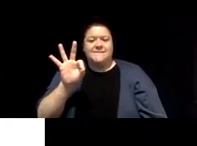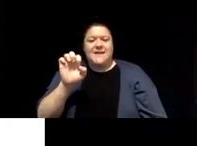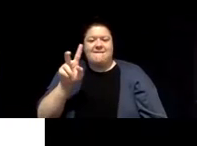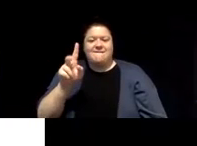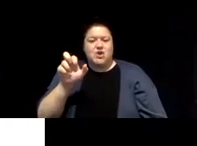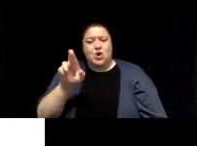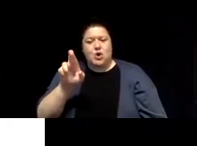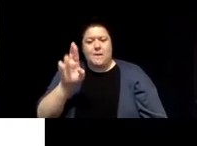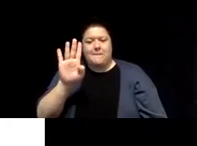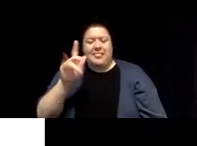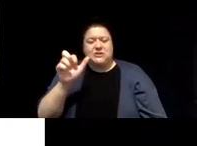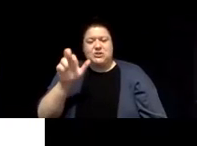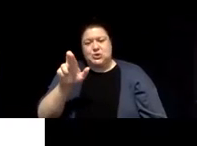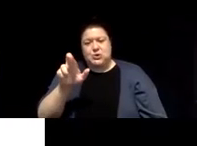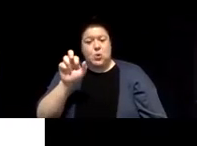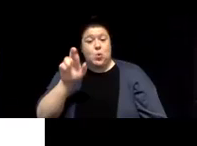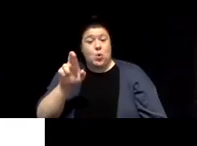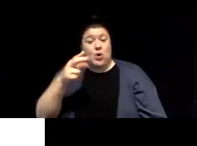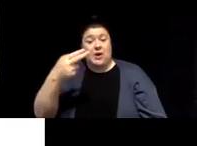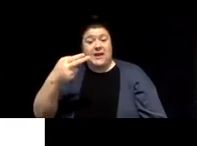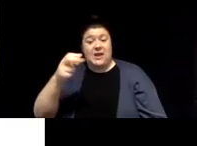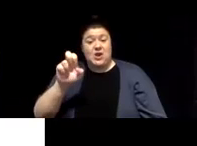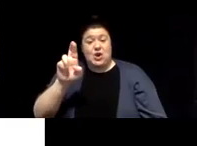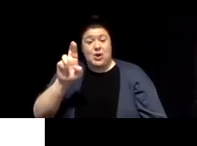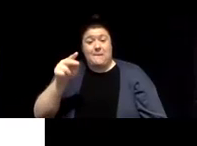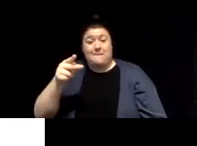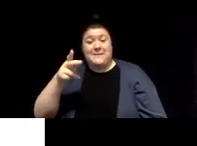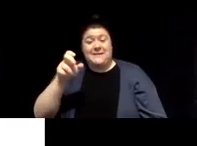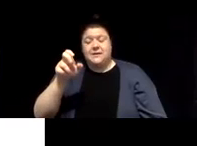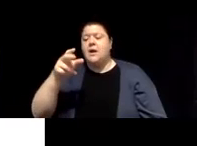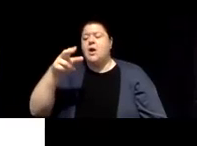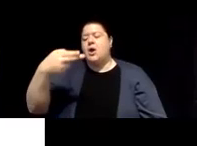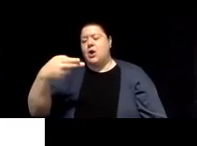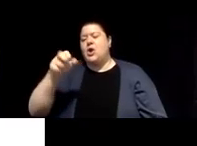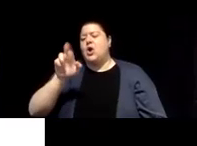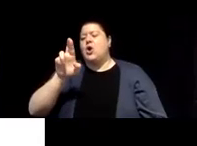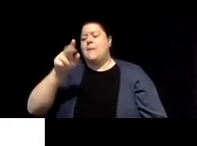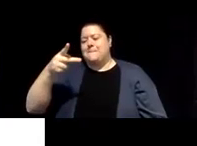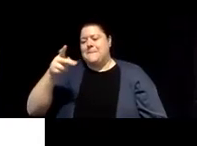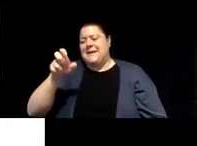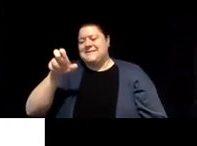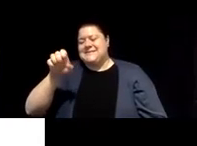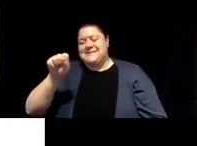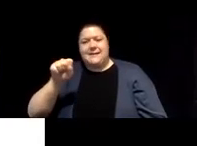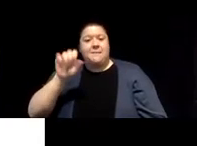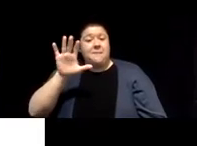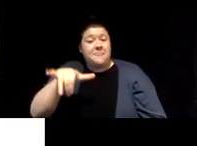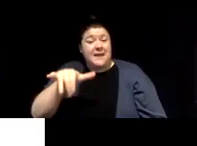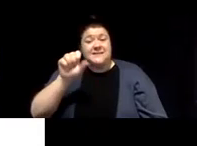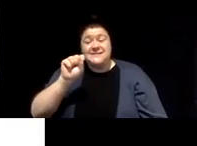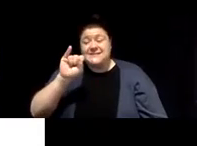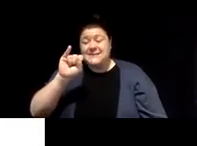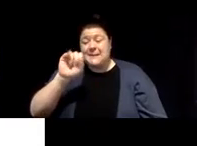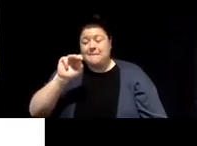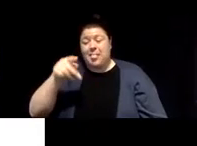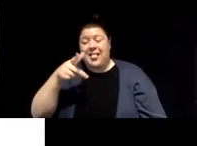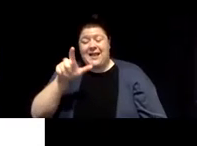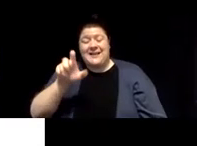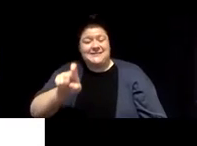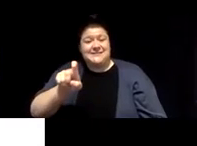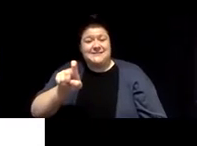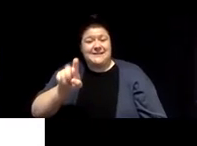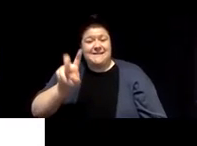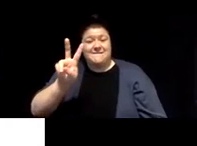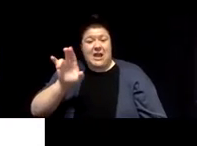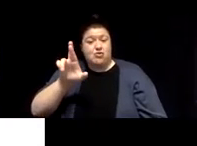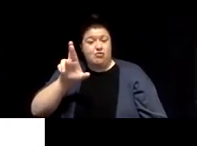or there's oral herpes. So once you have the herpes simplex virus in your body, it never goes away, and that's